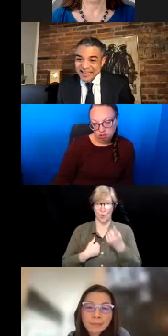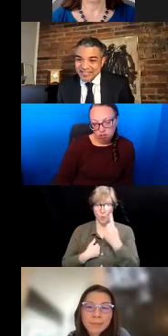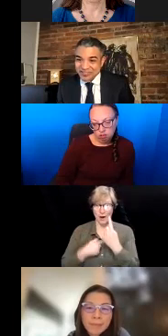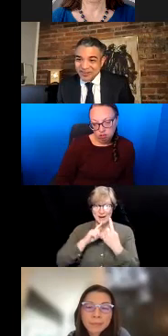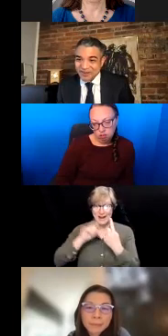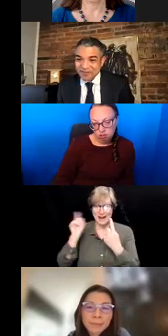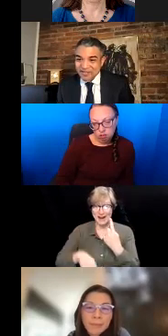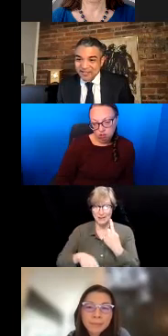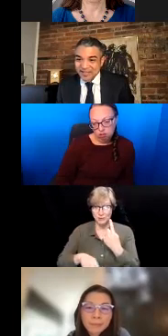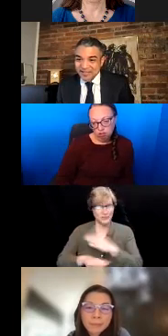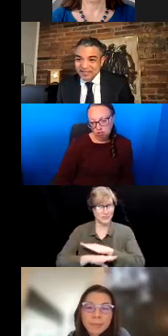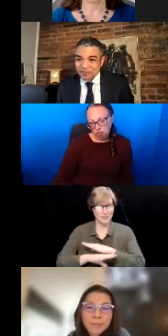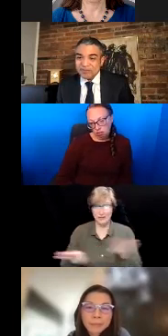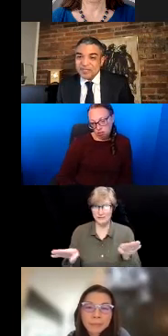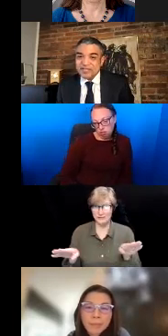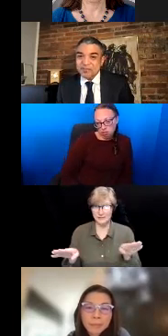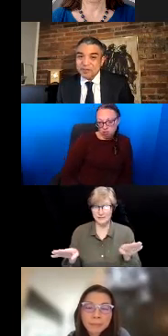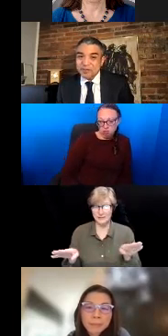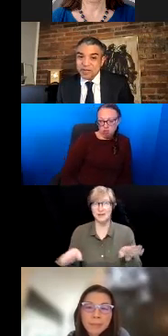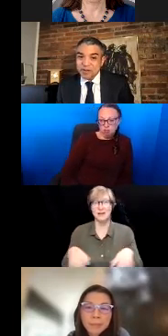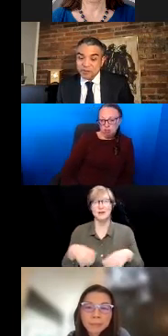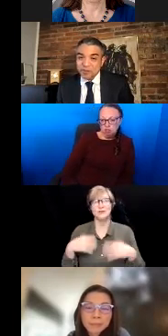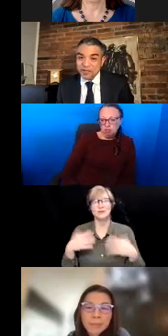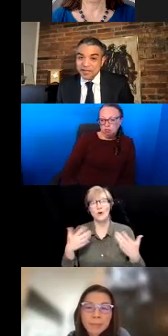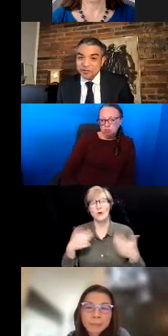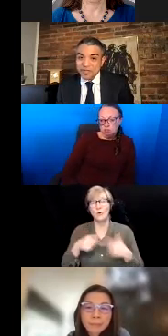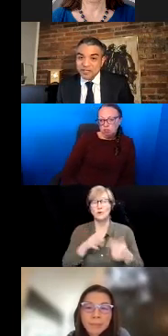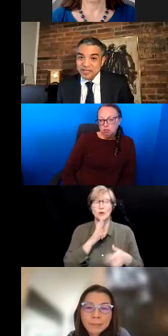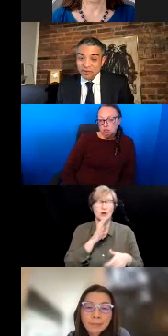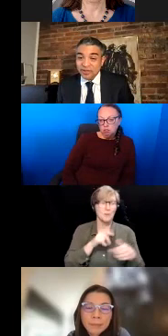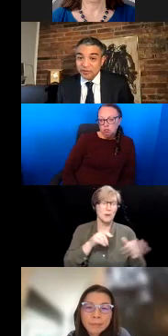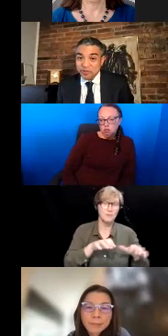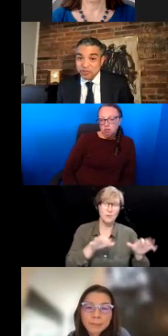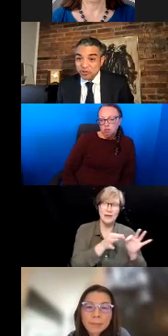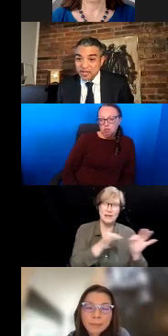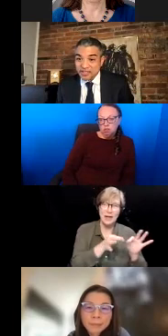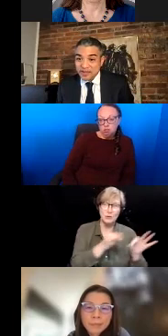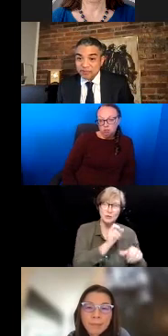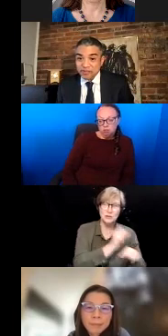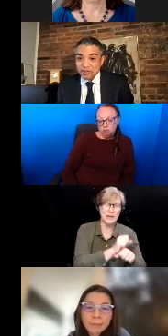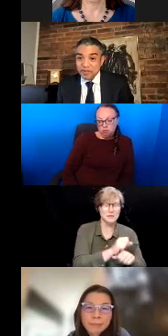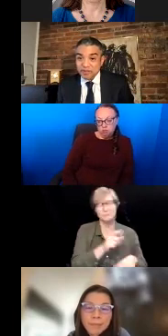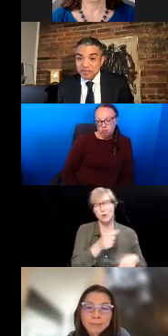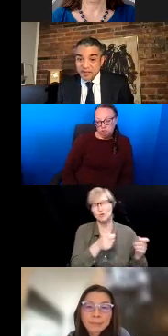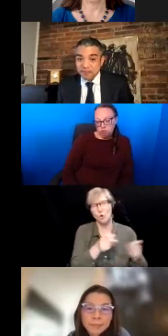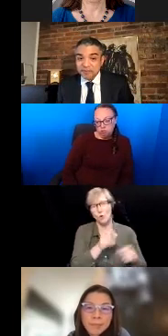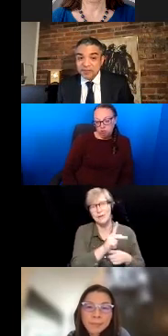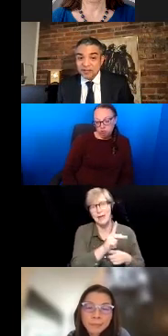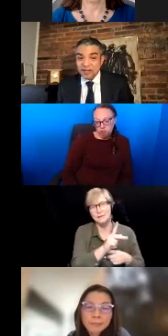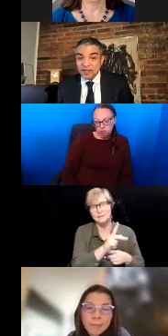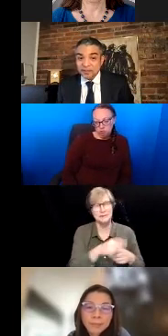that answer, that there might be some, when you're talking about performing a language task or a language control task, that there might be